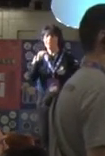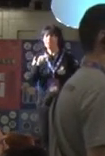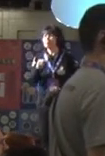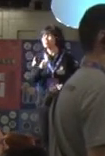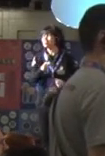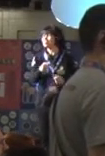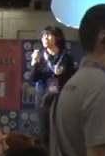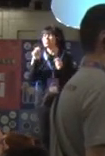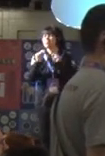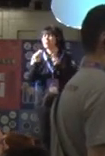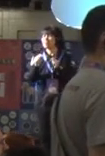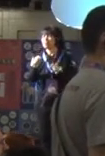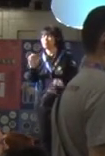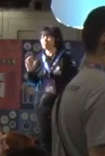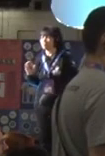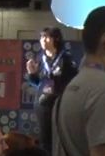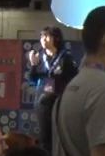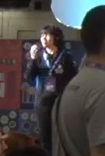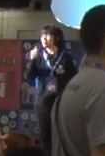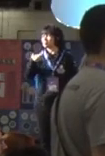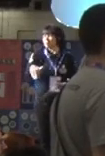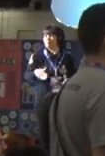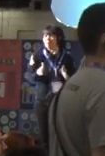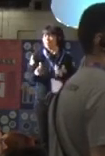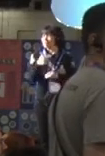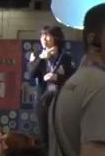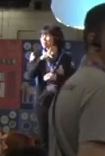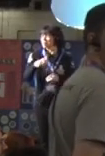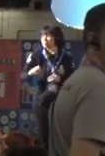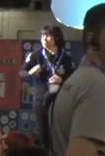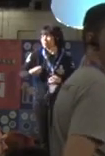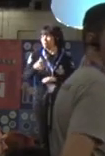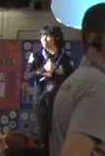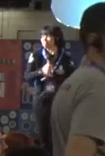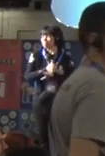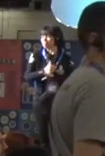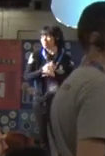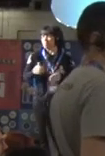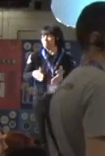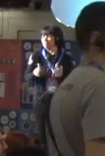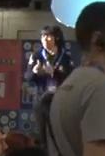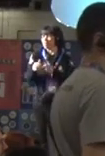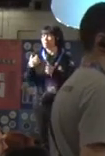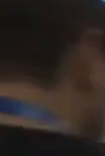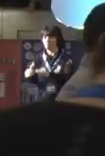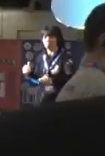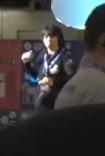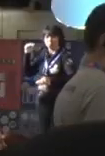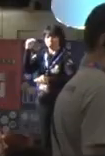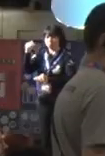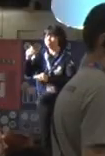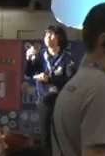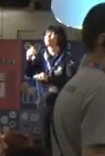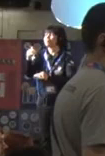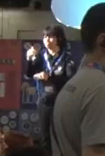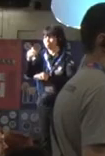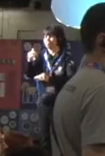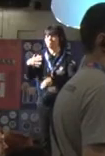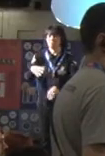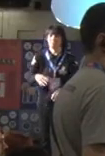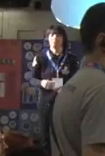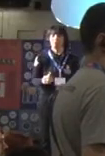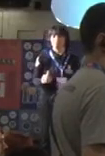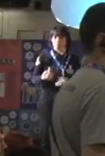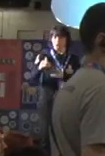action in your career? Because I wanted to understand, you grew up with such an amazing scientist around,